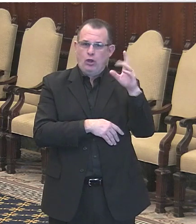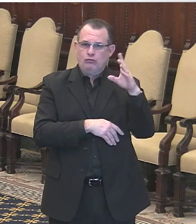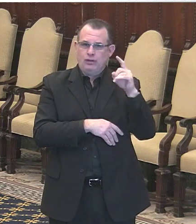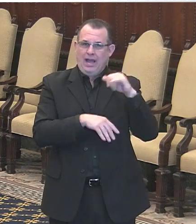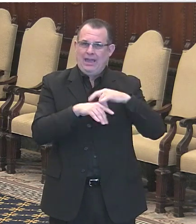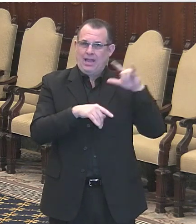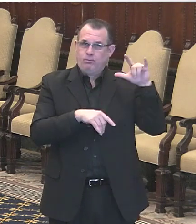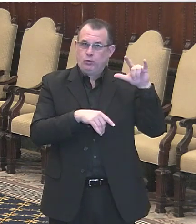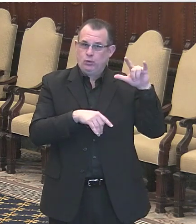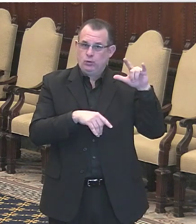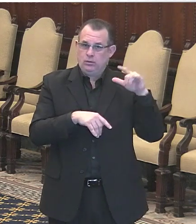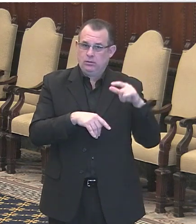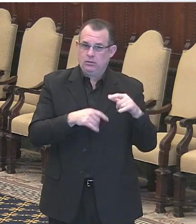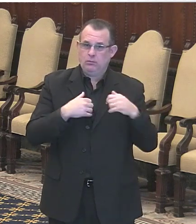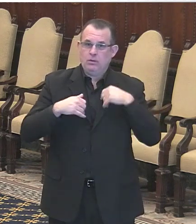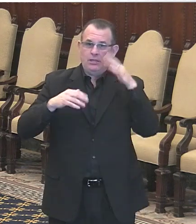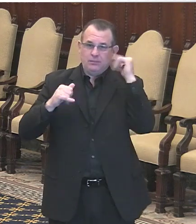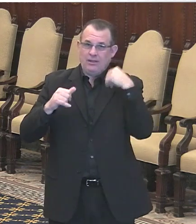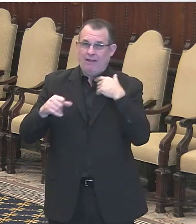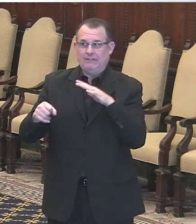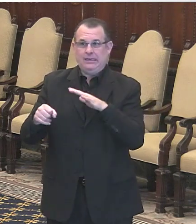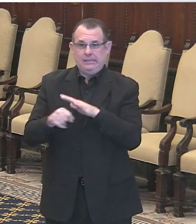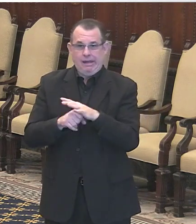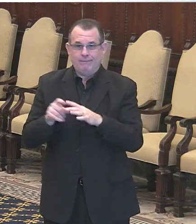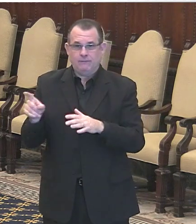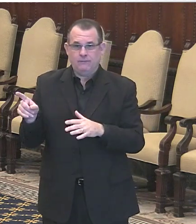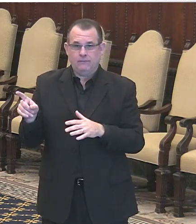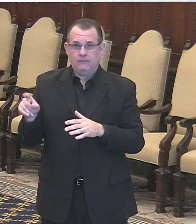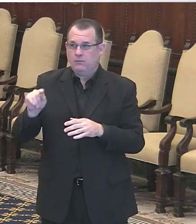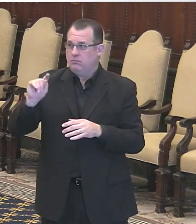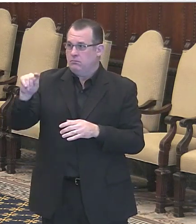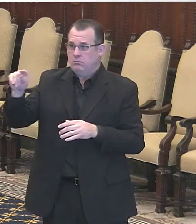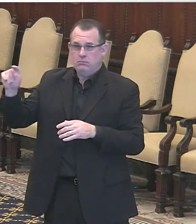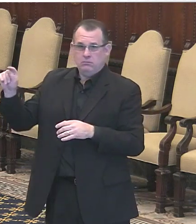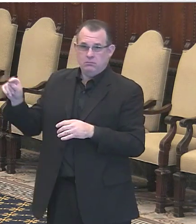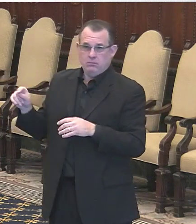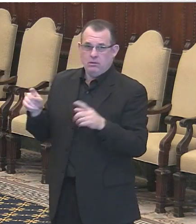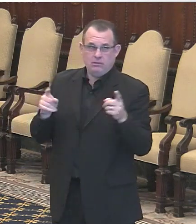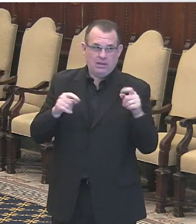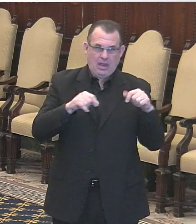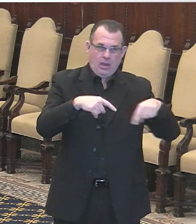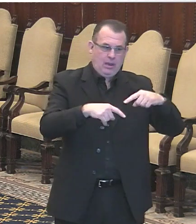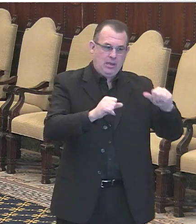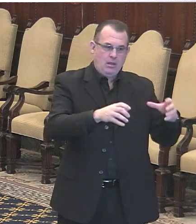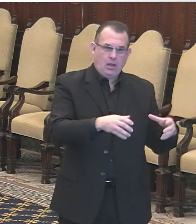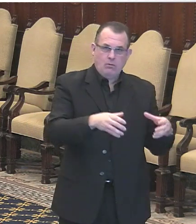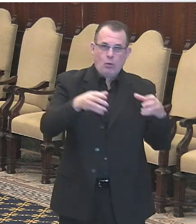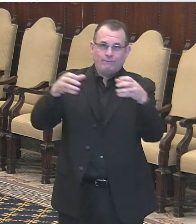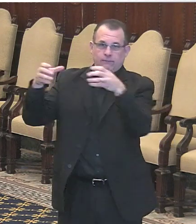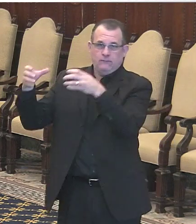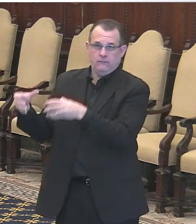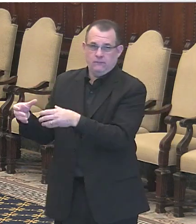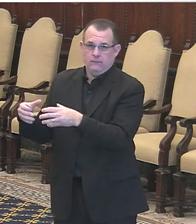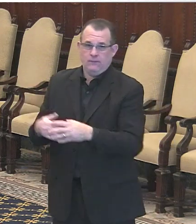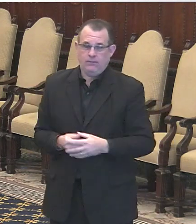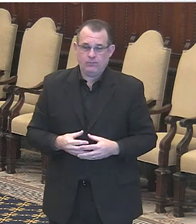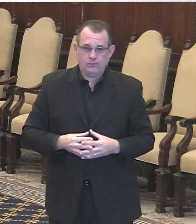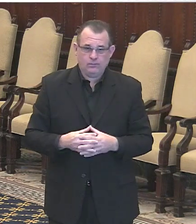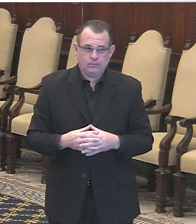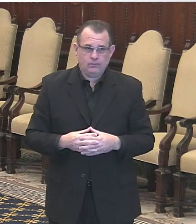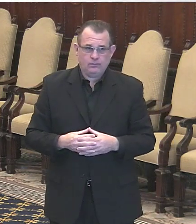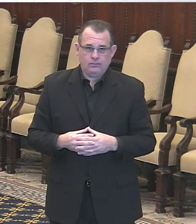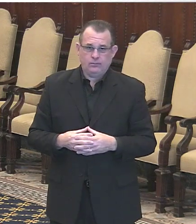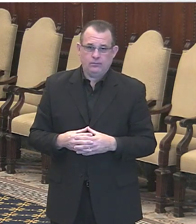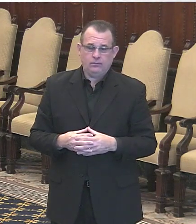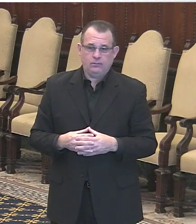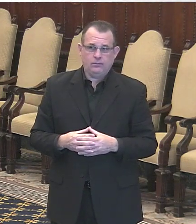enough shelter beds to be able to meet that need as we go through the week. It's not like we've made